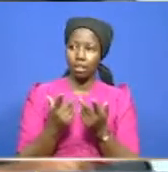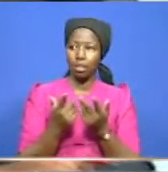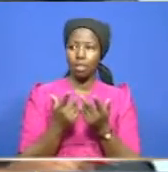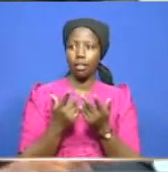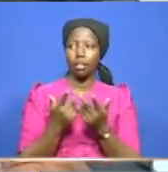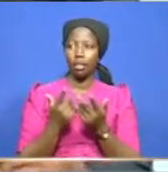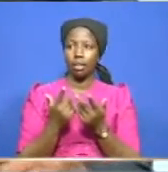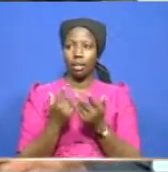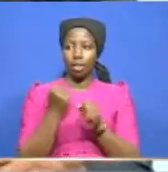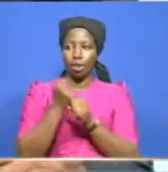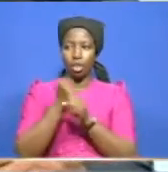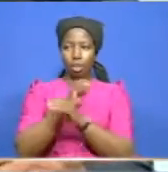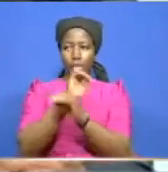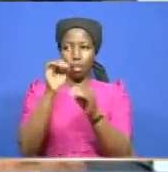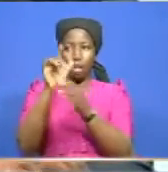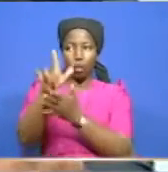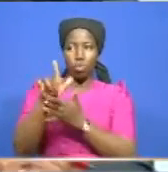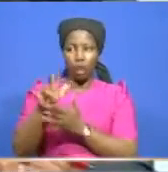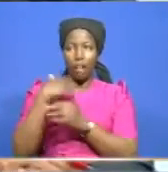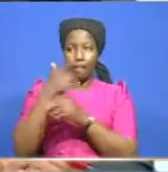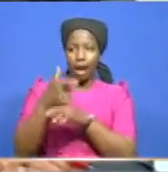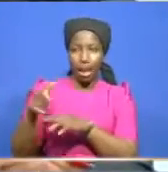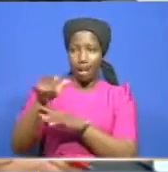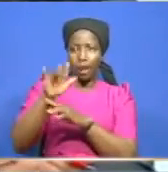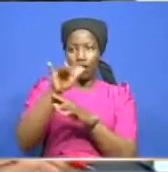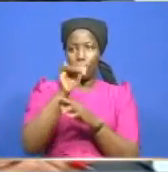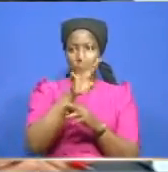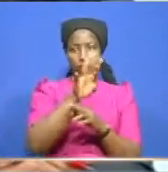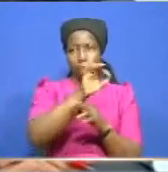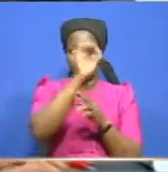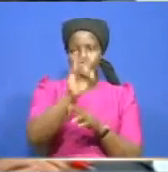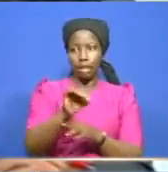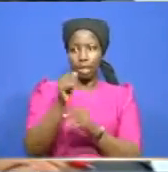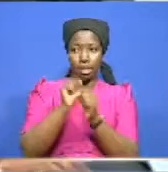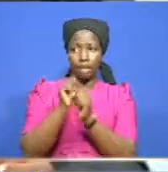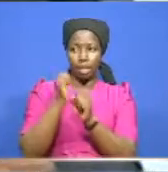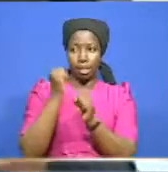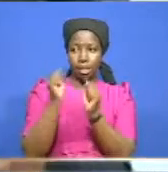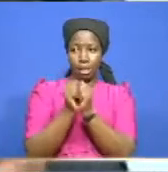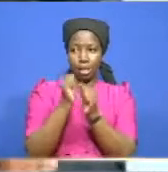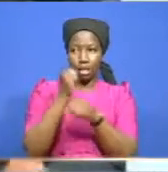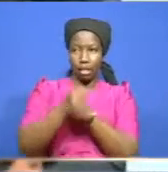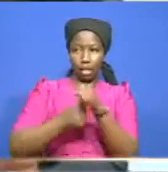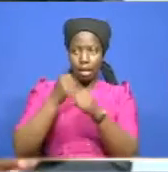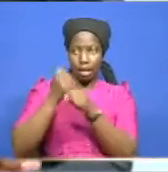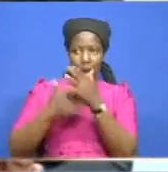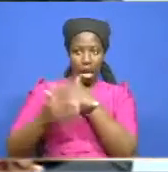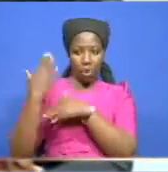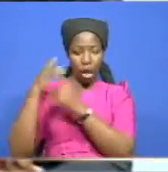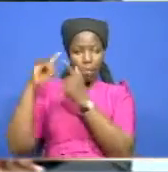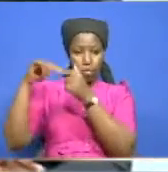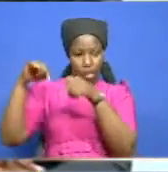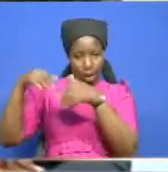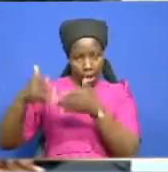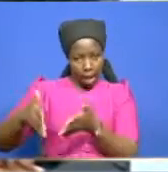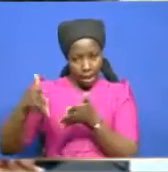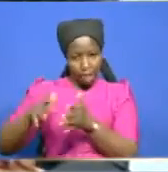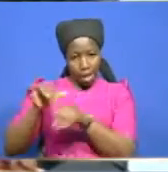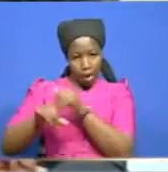have doubled from an average of 4% 10 years ago to the current about 8